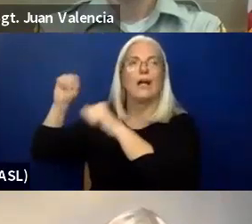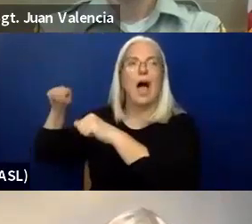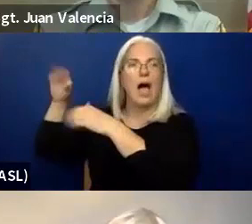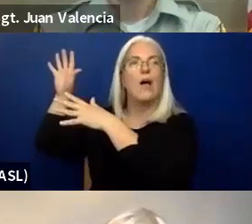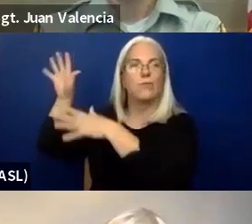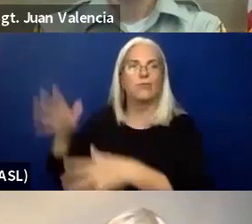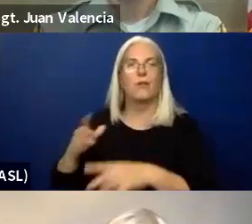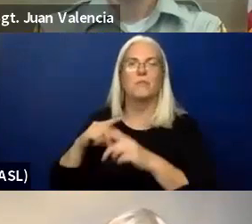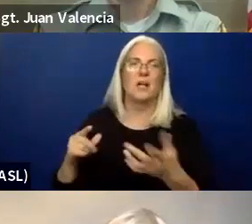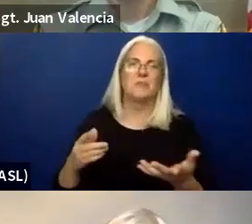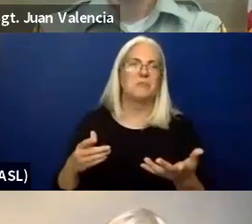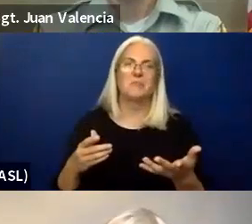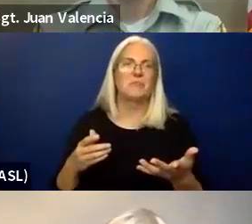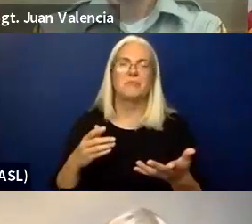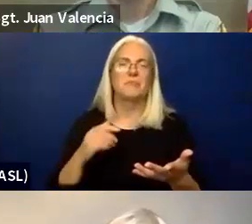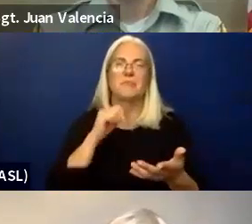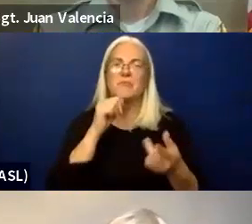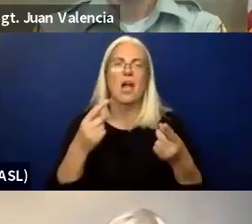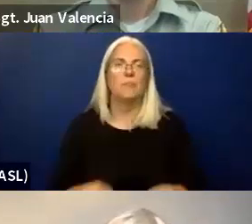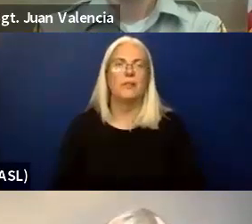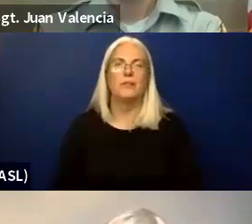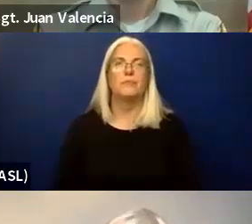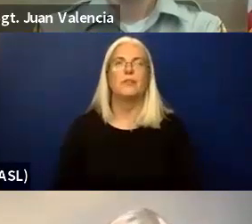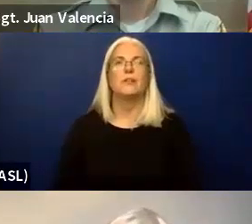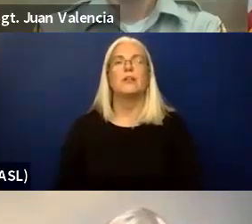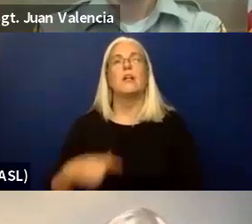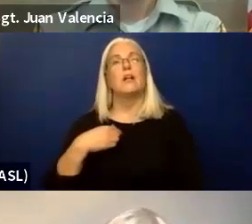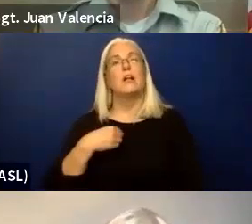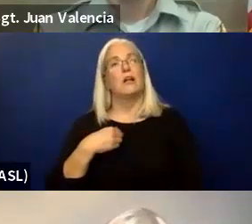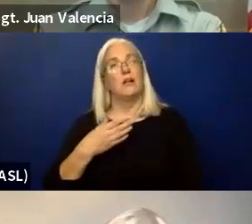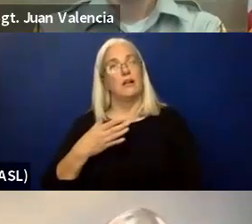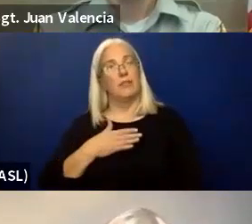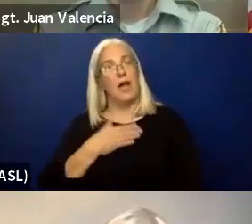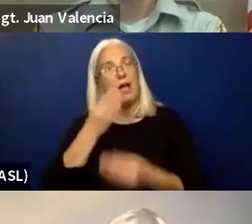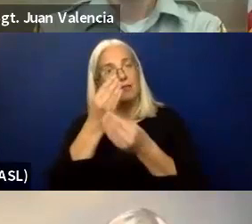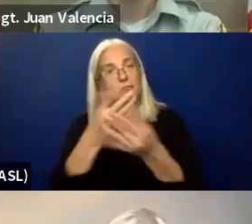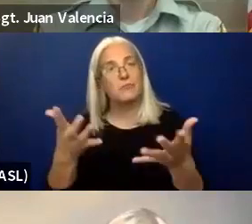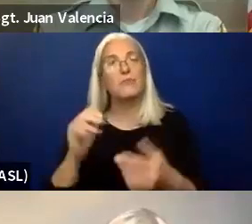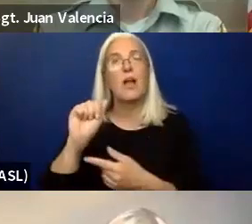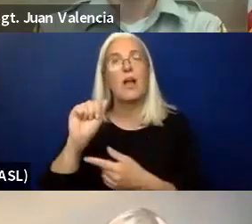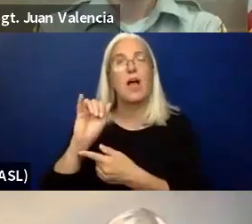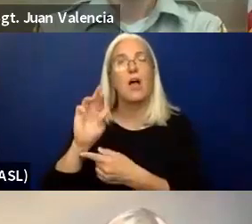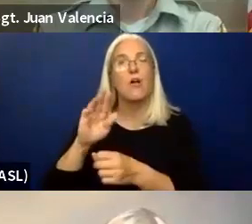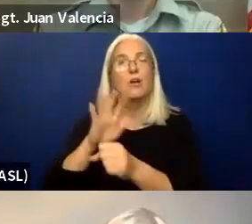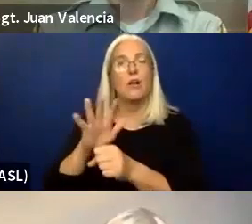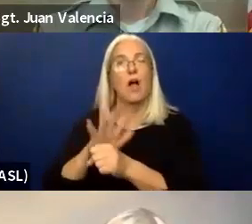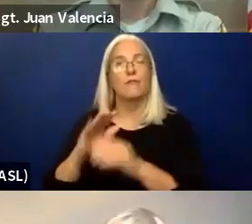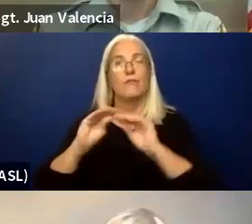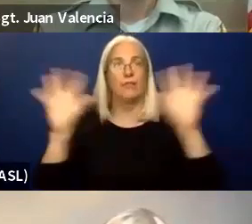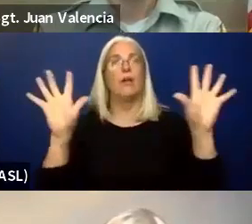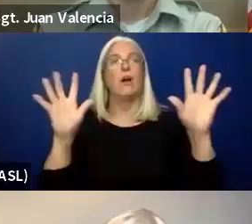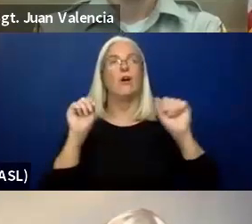happy to report that the air is clean enough finally on the east zone of the fire that we have sortied several